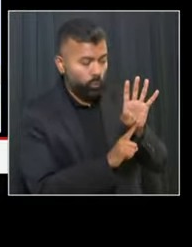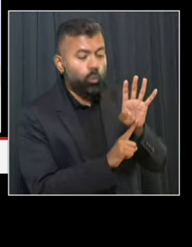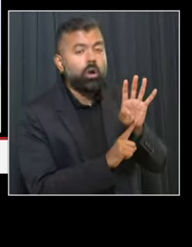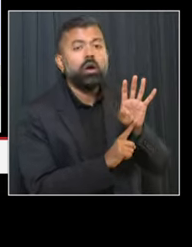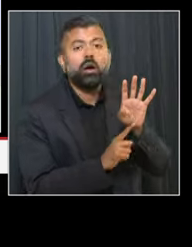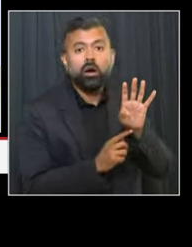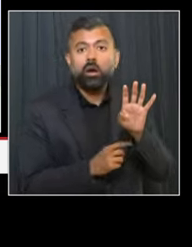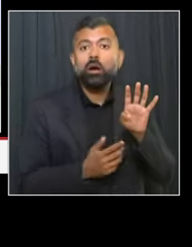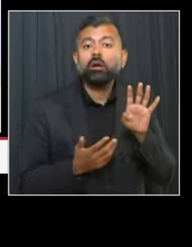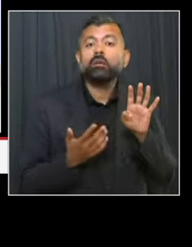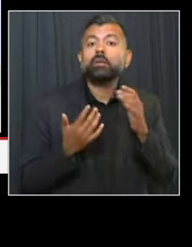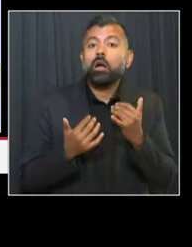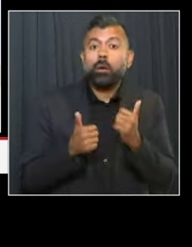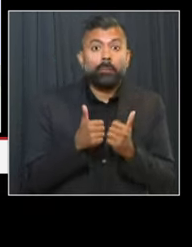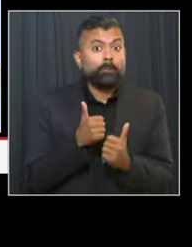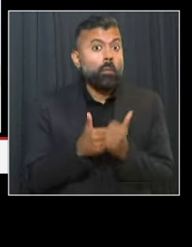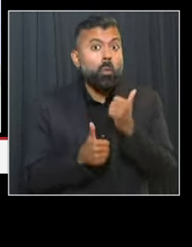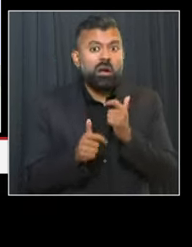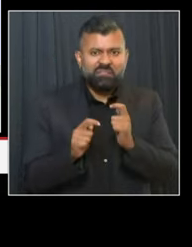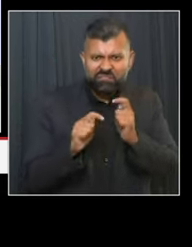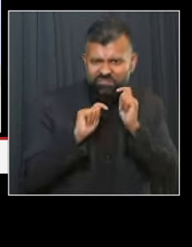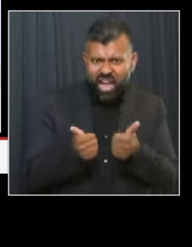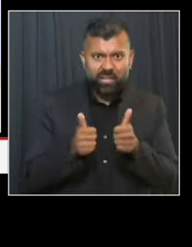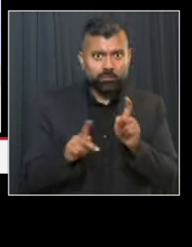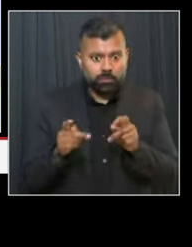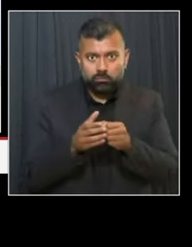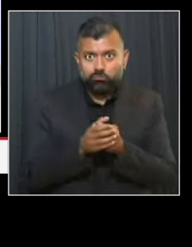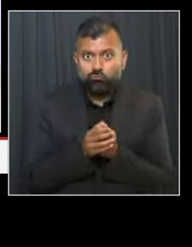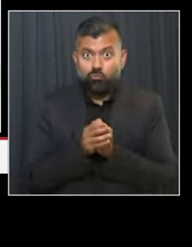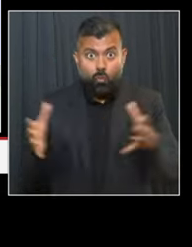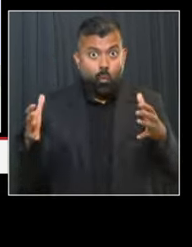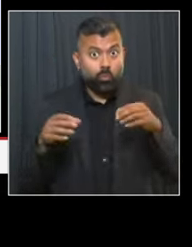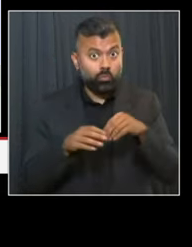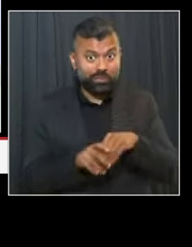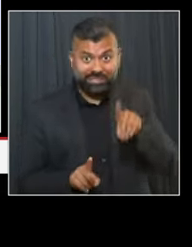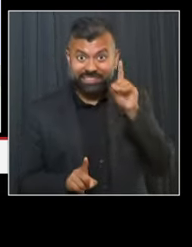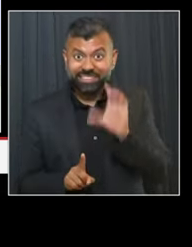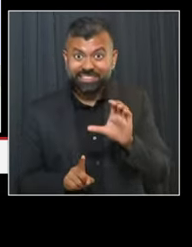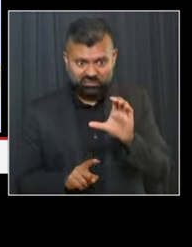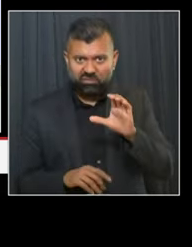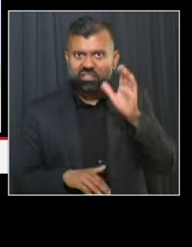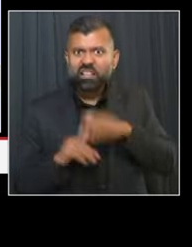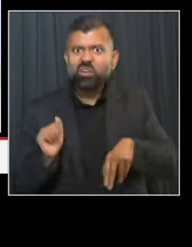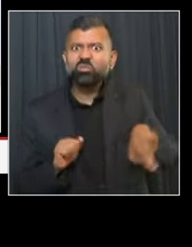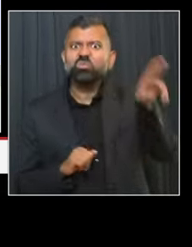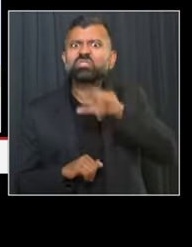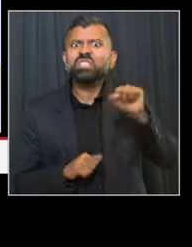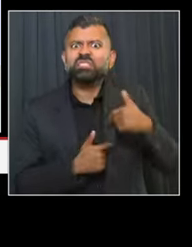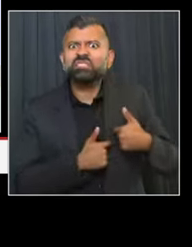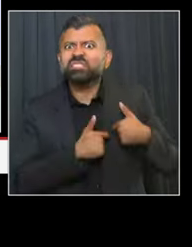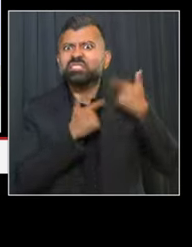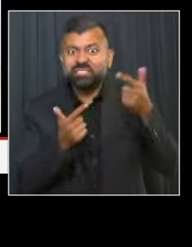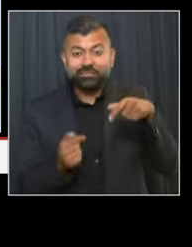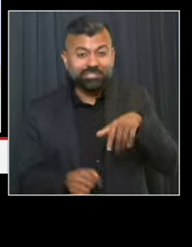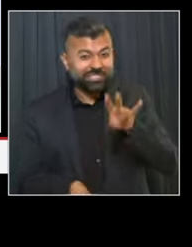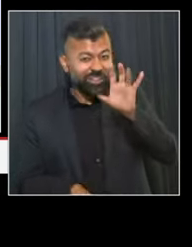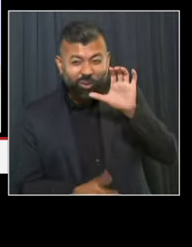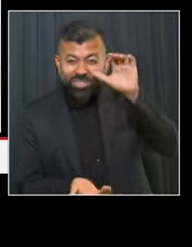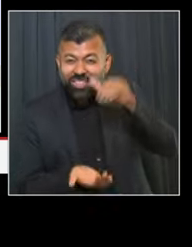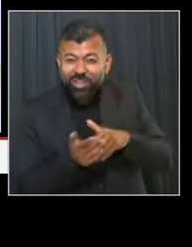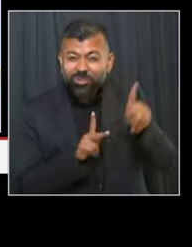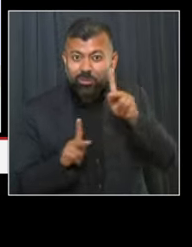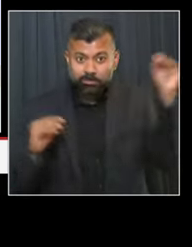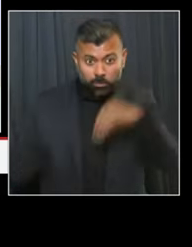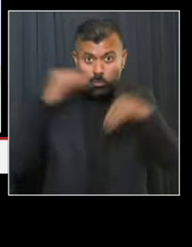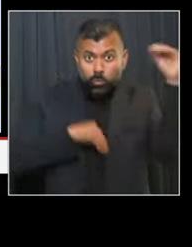of any jurisdiction in America, and we're back over 700,000. We continue